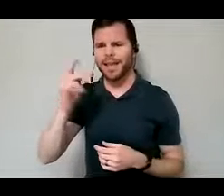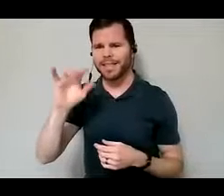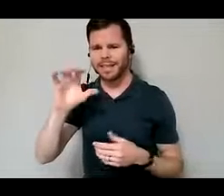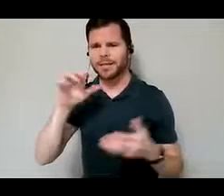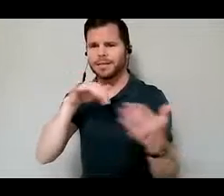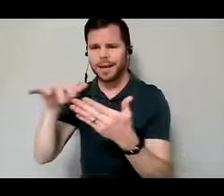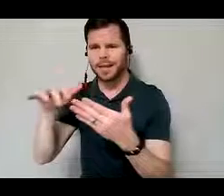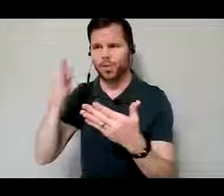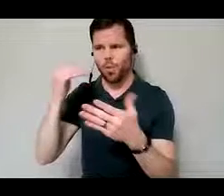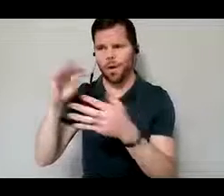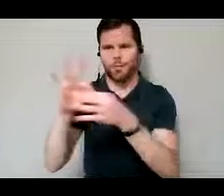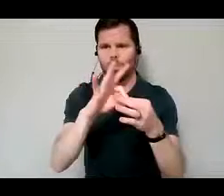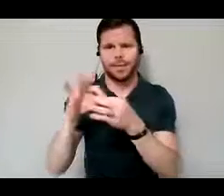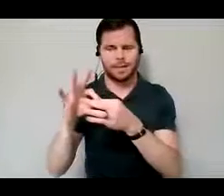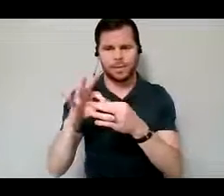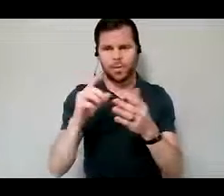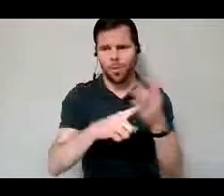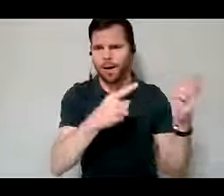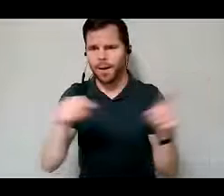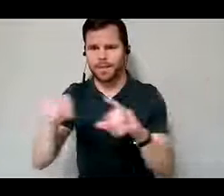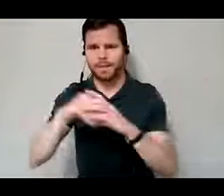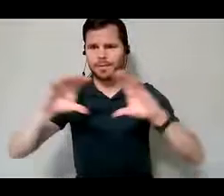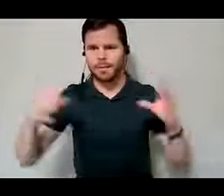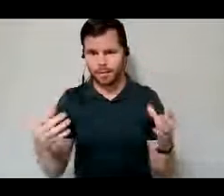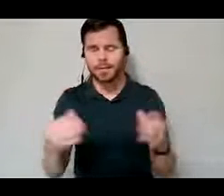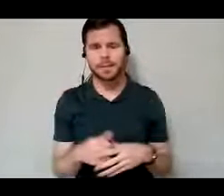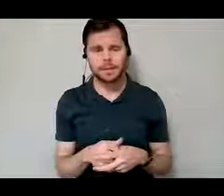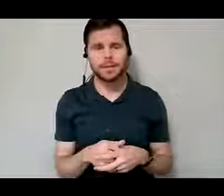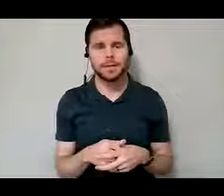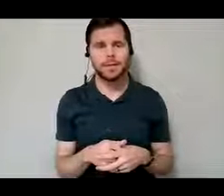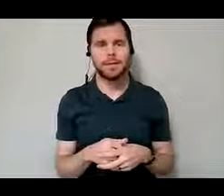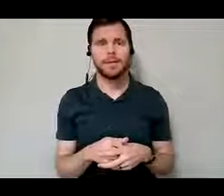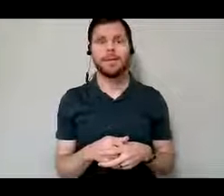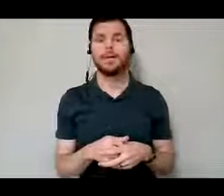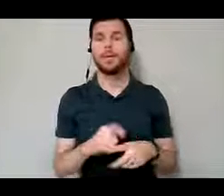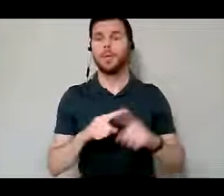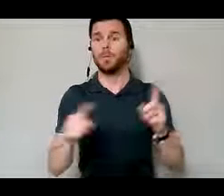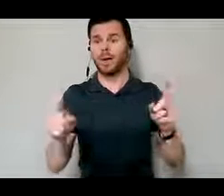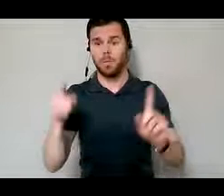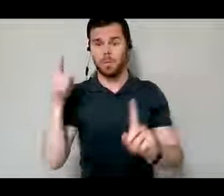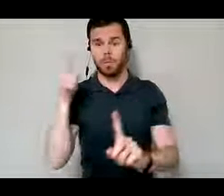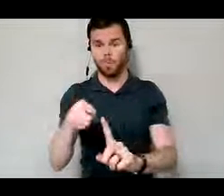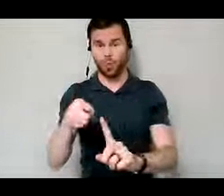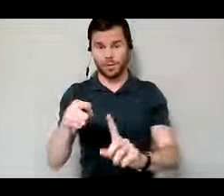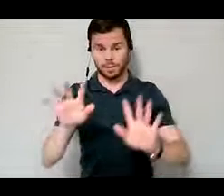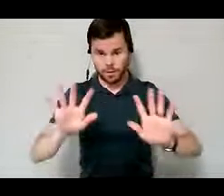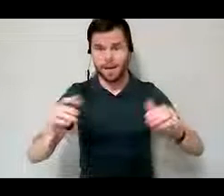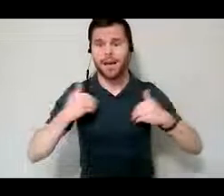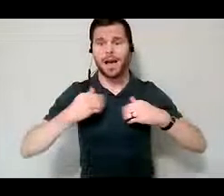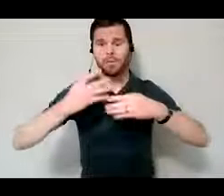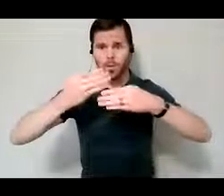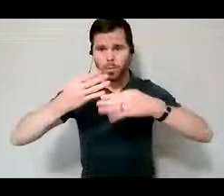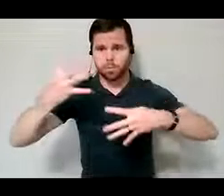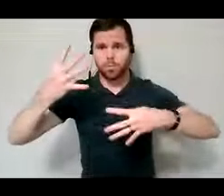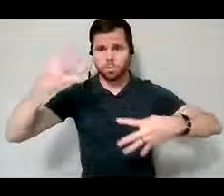to what's going on in class. But more importantly, you have pages and pages of resources broken down by